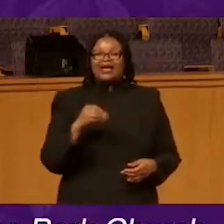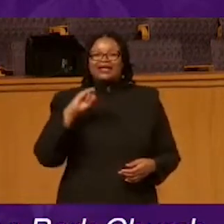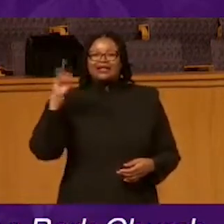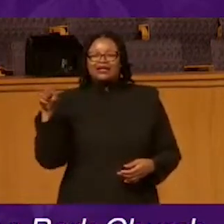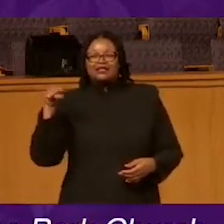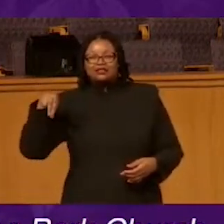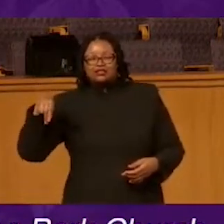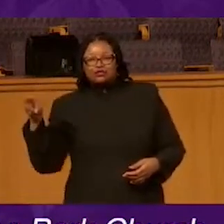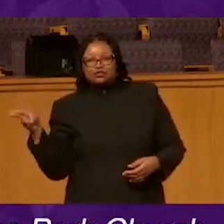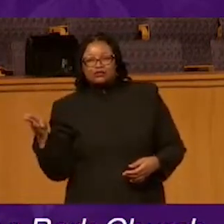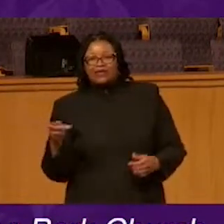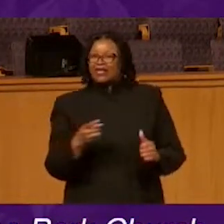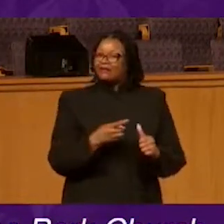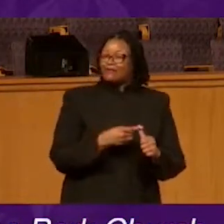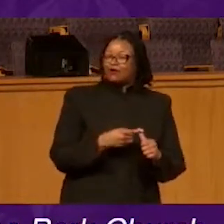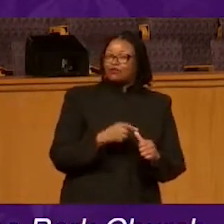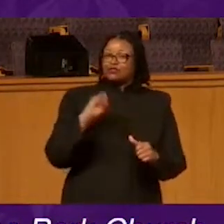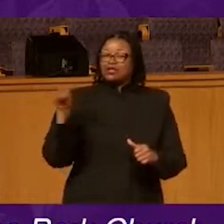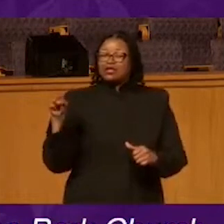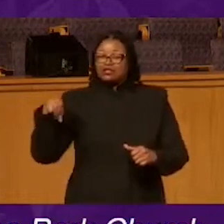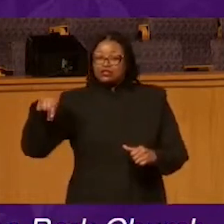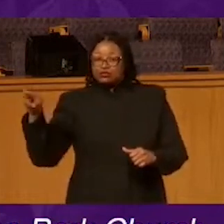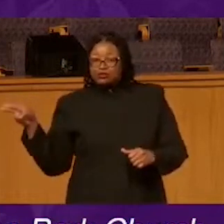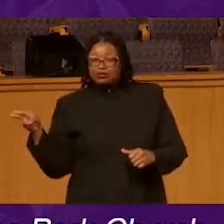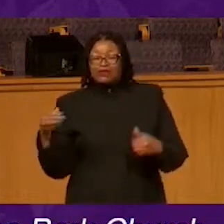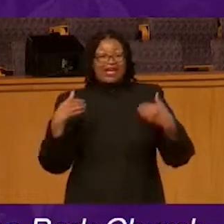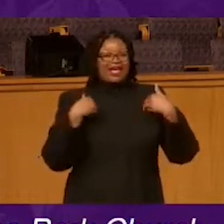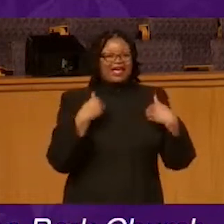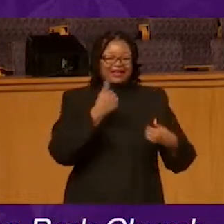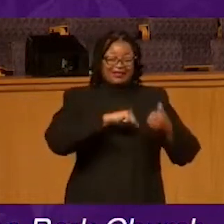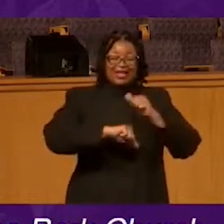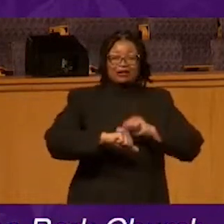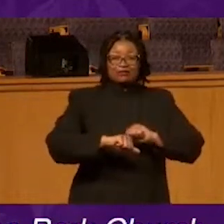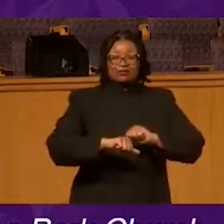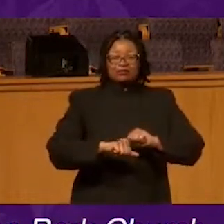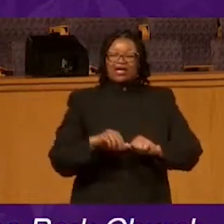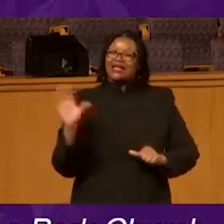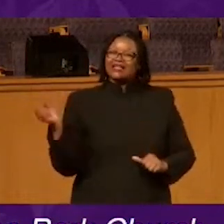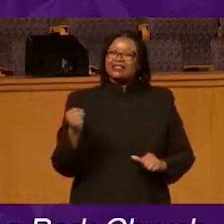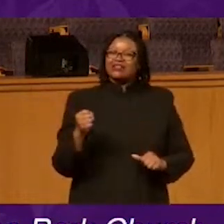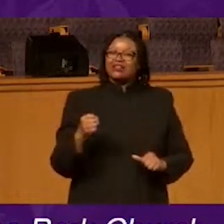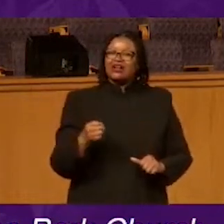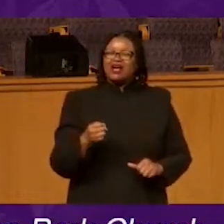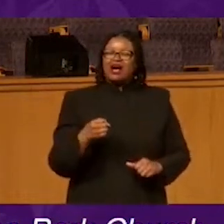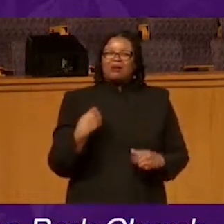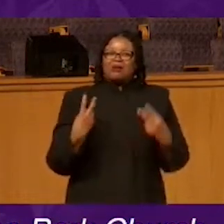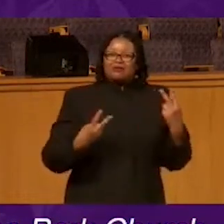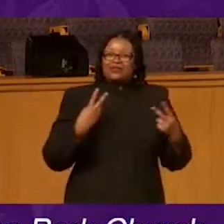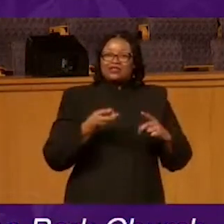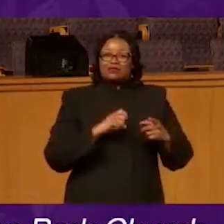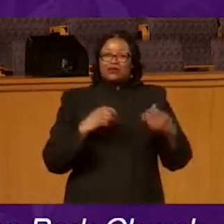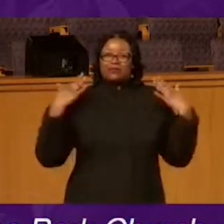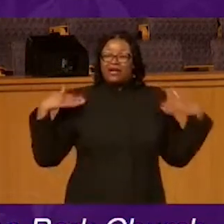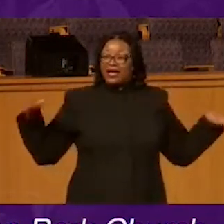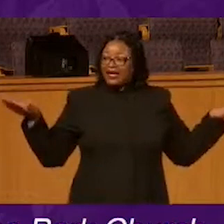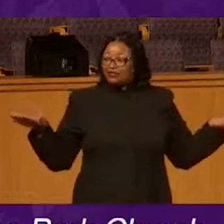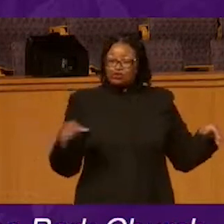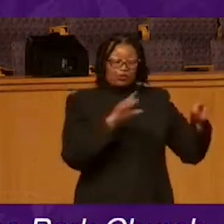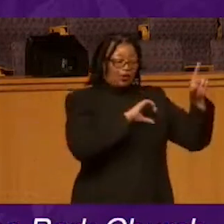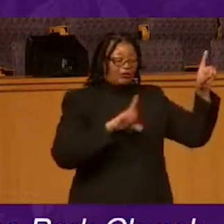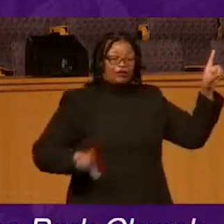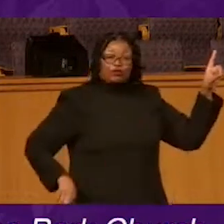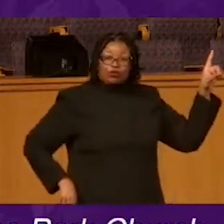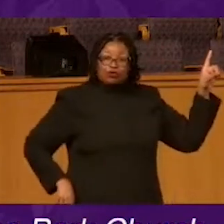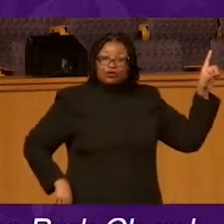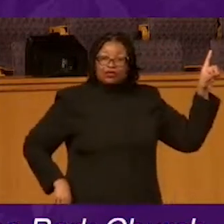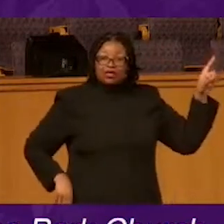at first, Joseph had his doubts. It took a visit from the angel of the Lord to settle Joseph